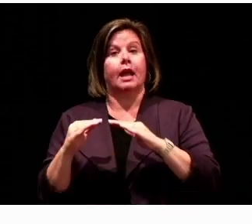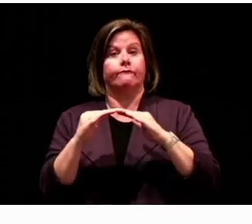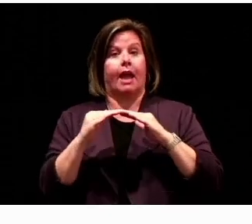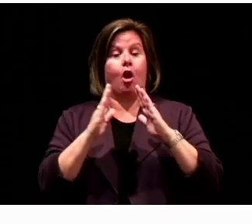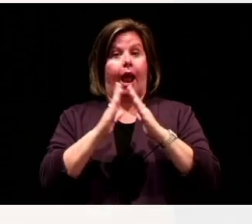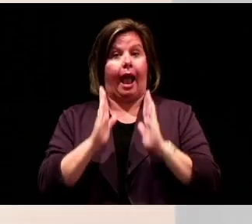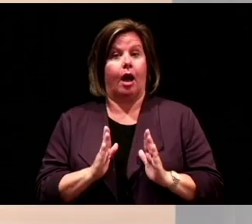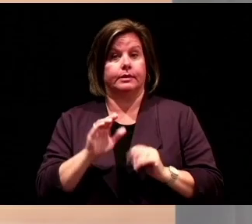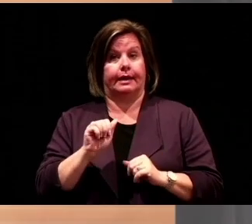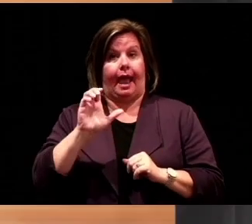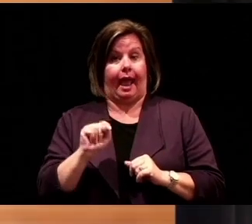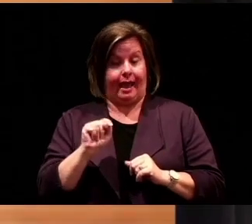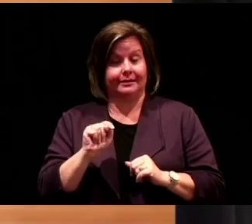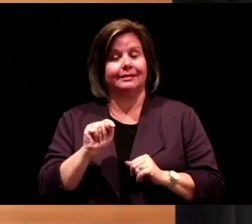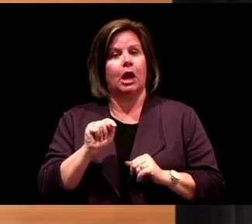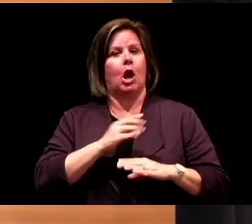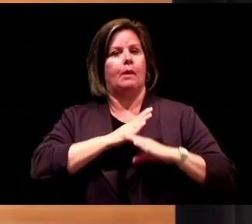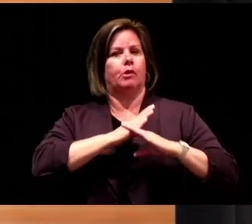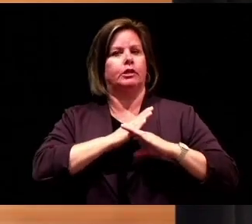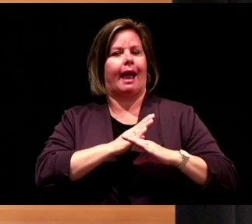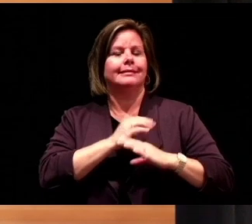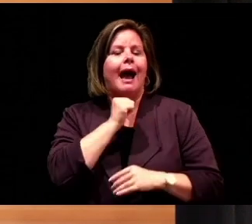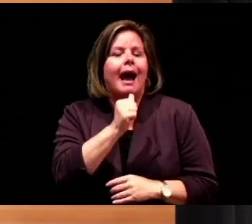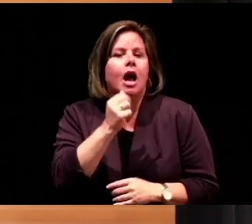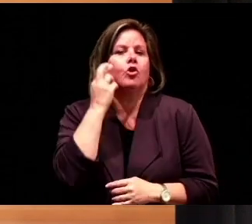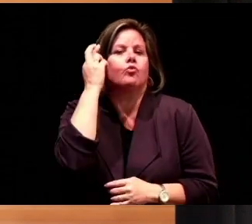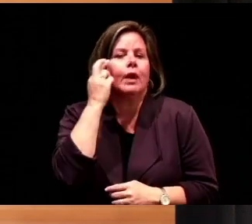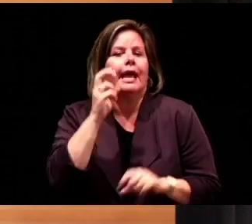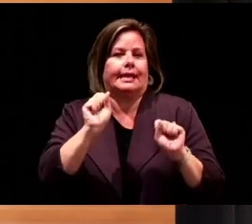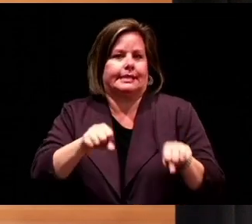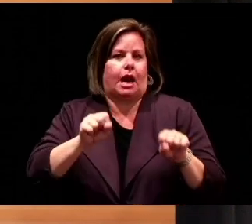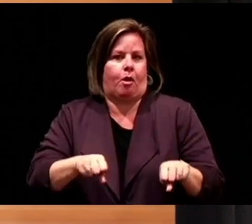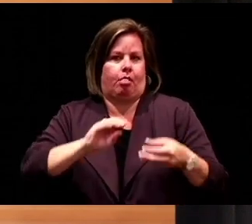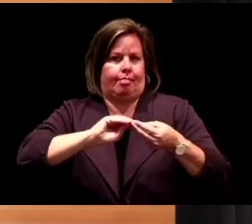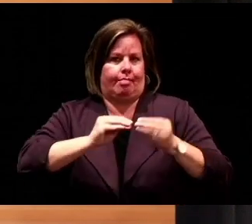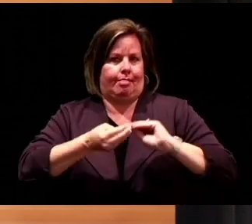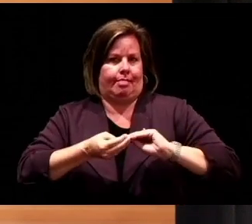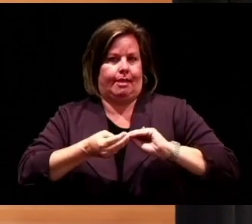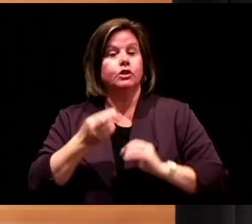specifically talking about for the protected basis is going to be families with children.